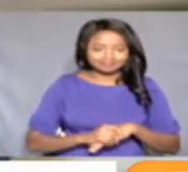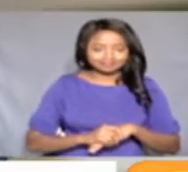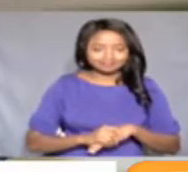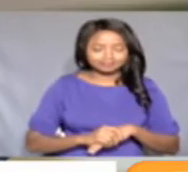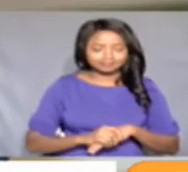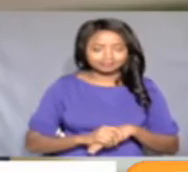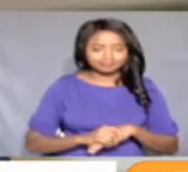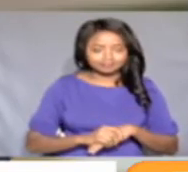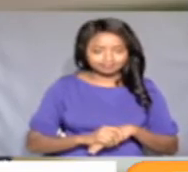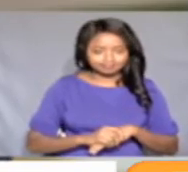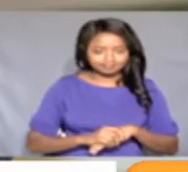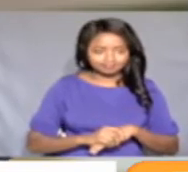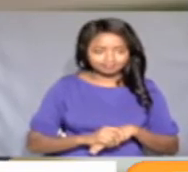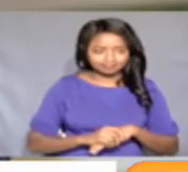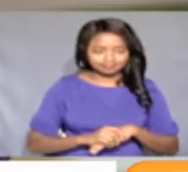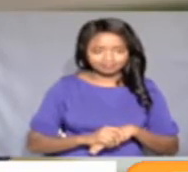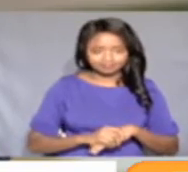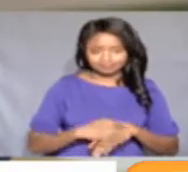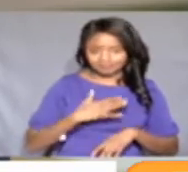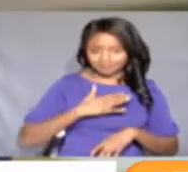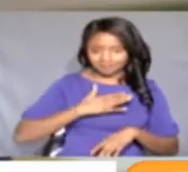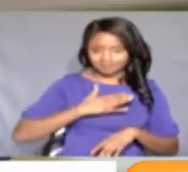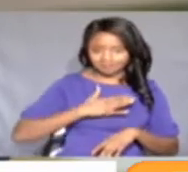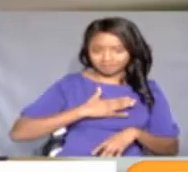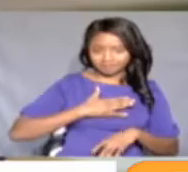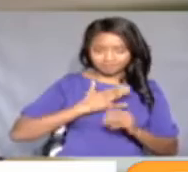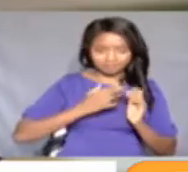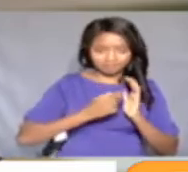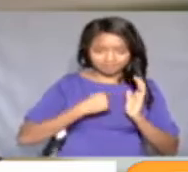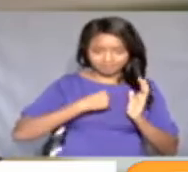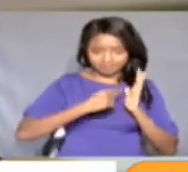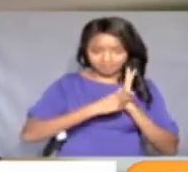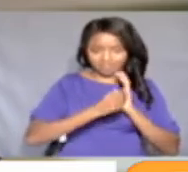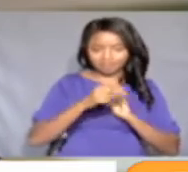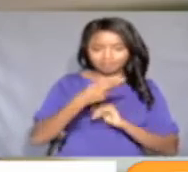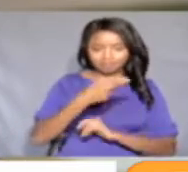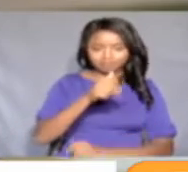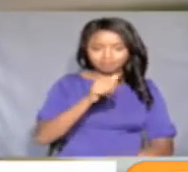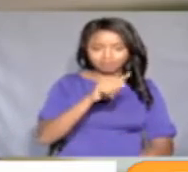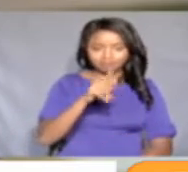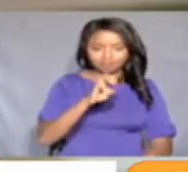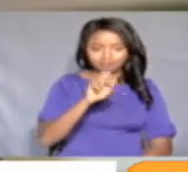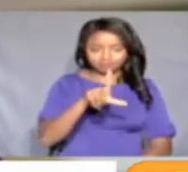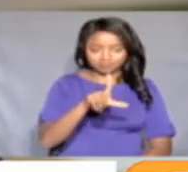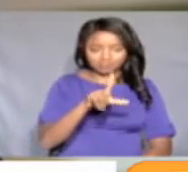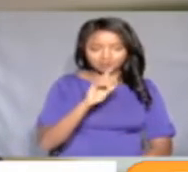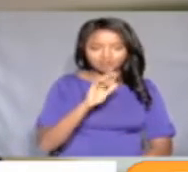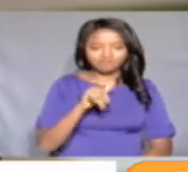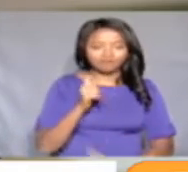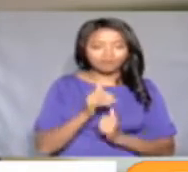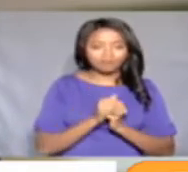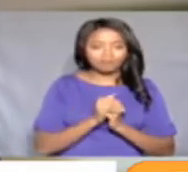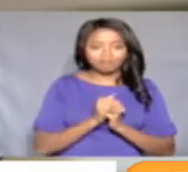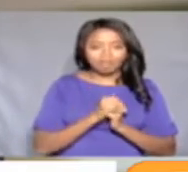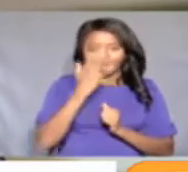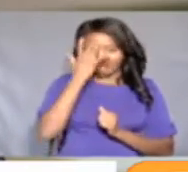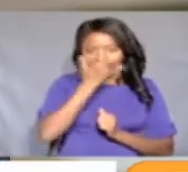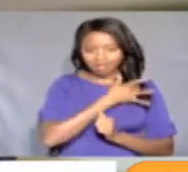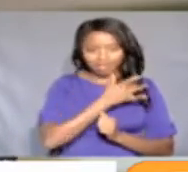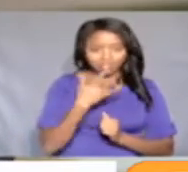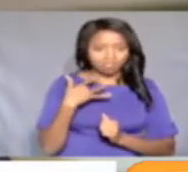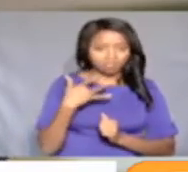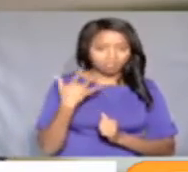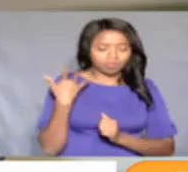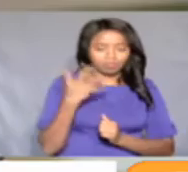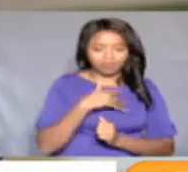much. My name is Hazael Kogei, a student in Catholic University of Eastern Africa, Langata campus.